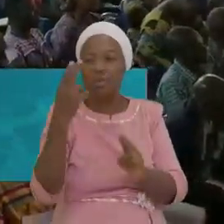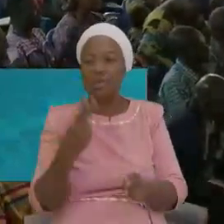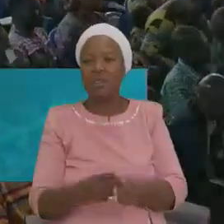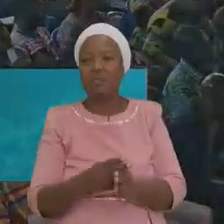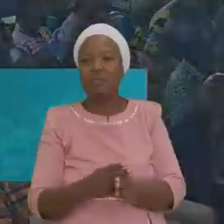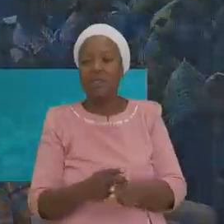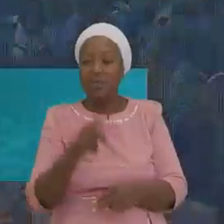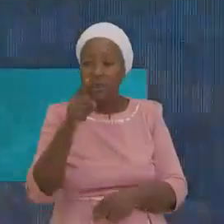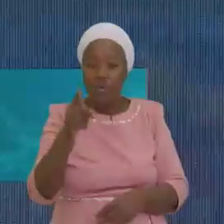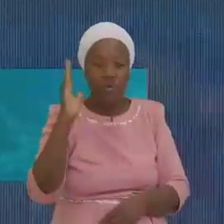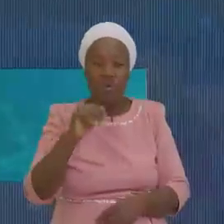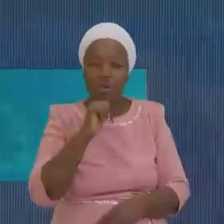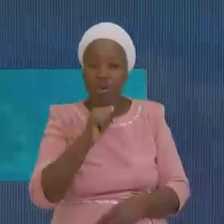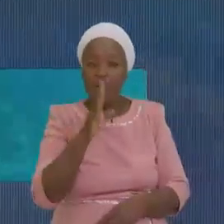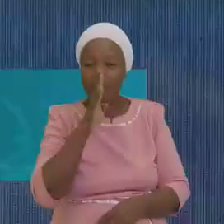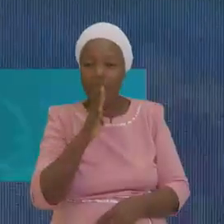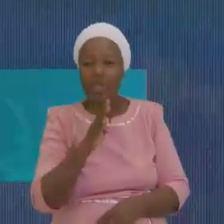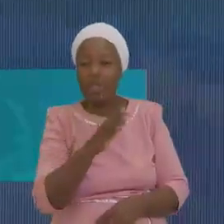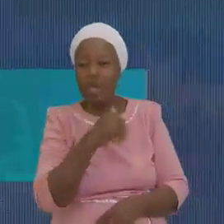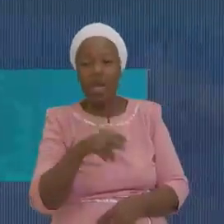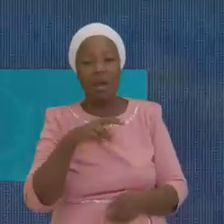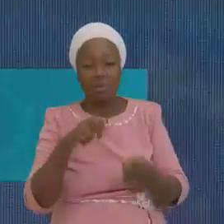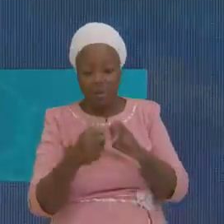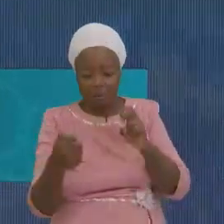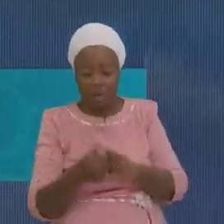You'll not be an infirmity keeper.